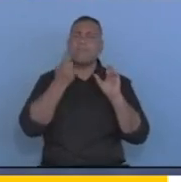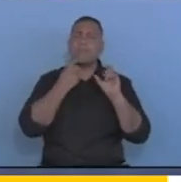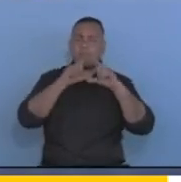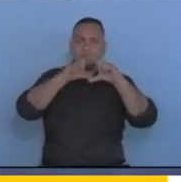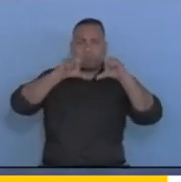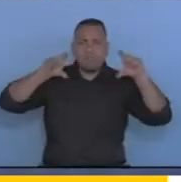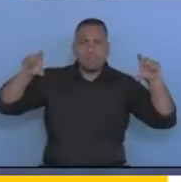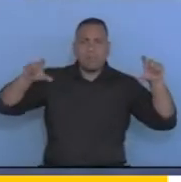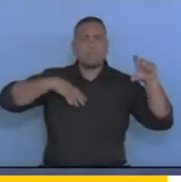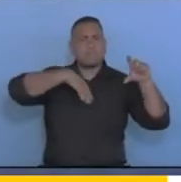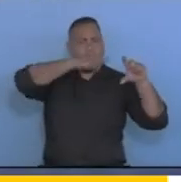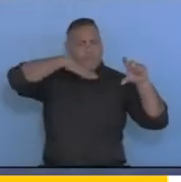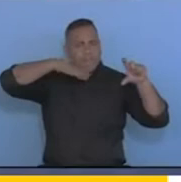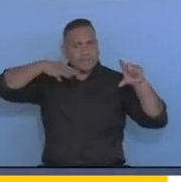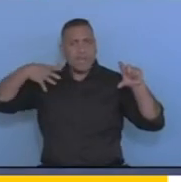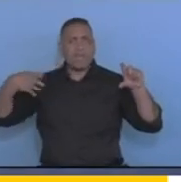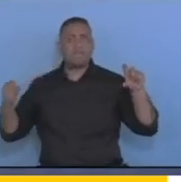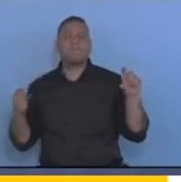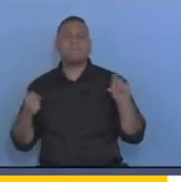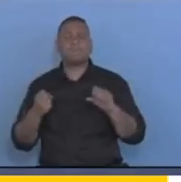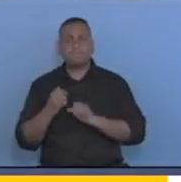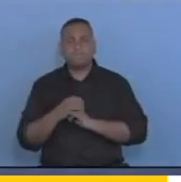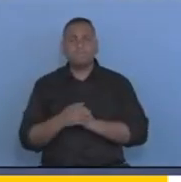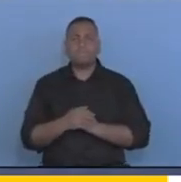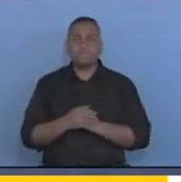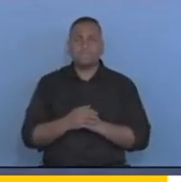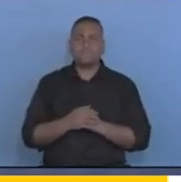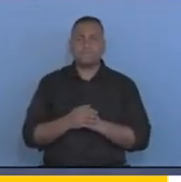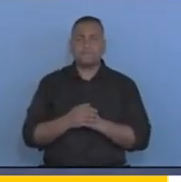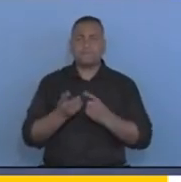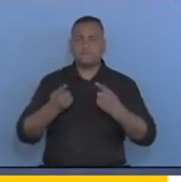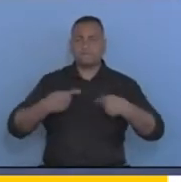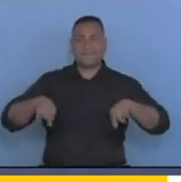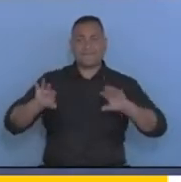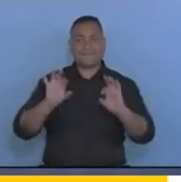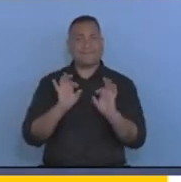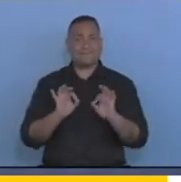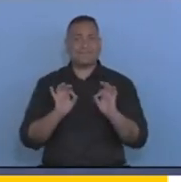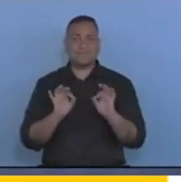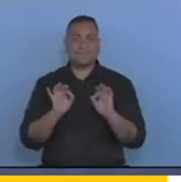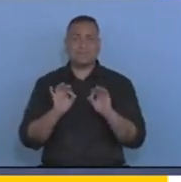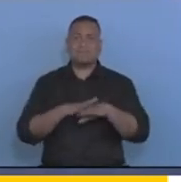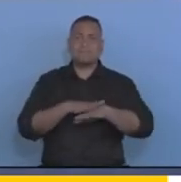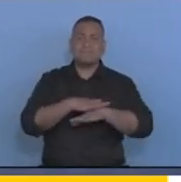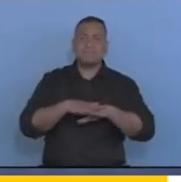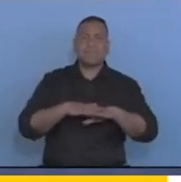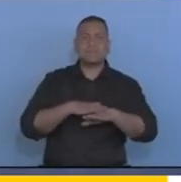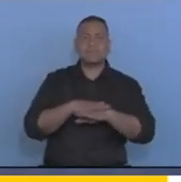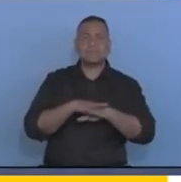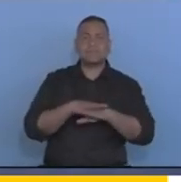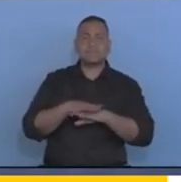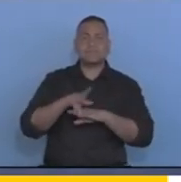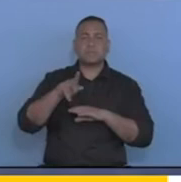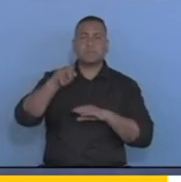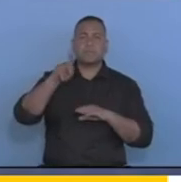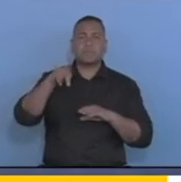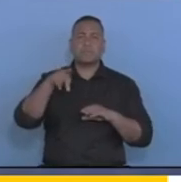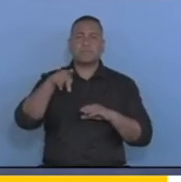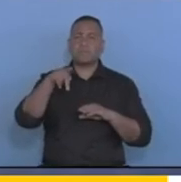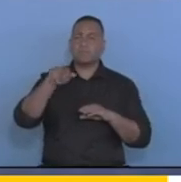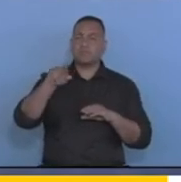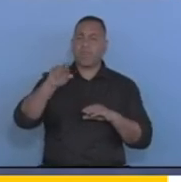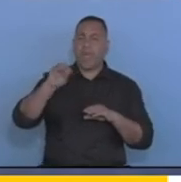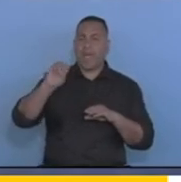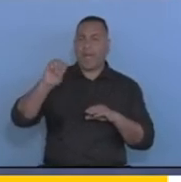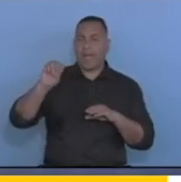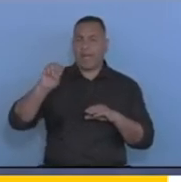to provide the paint on there, which basically your base will be your primer for your finishing coats. Yeah. Because right,